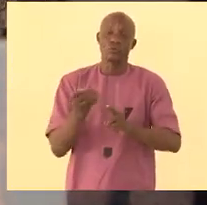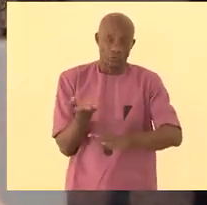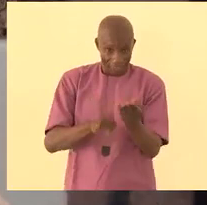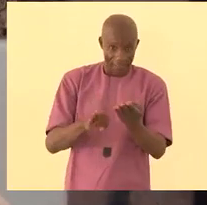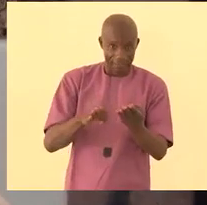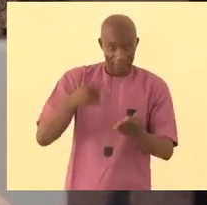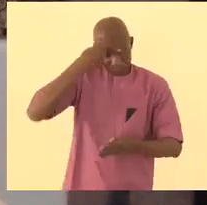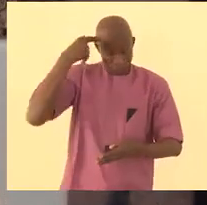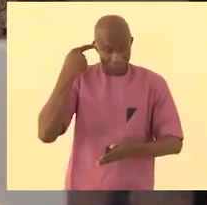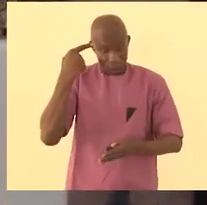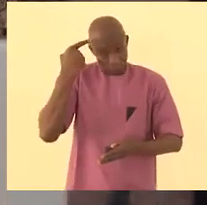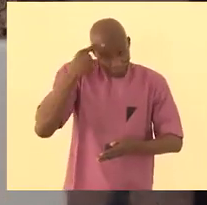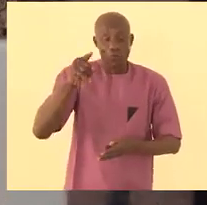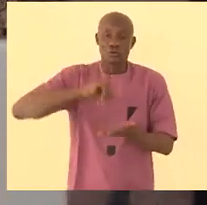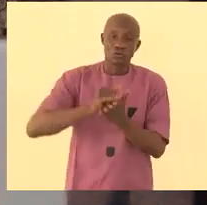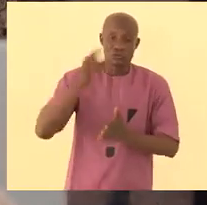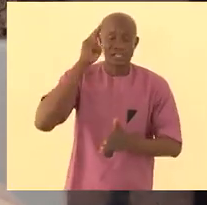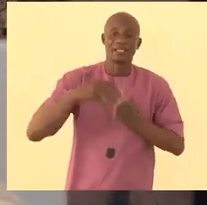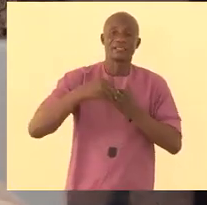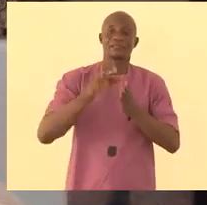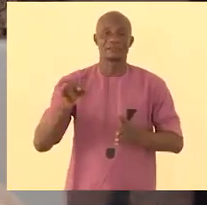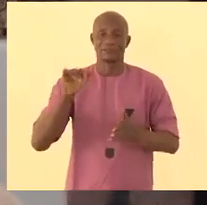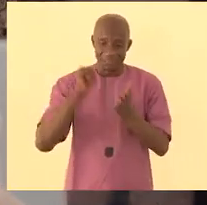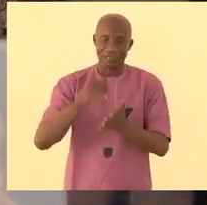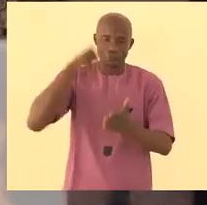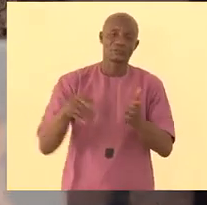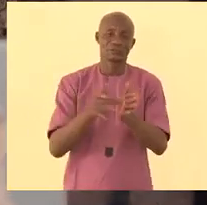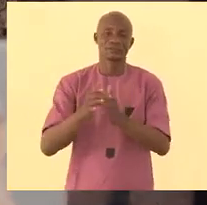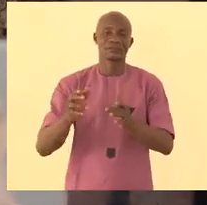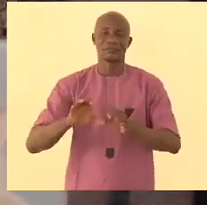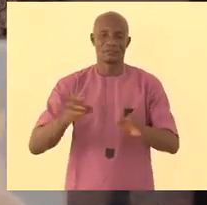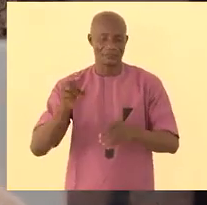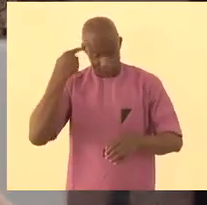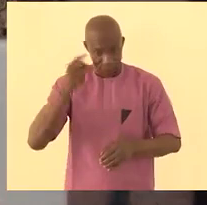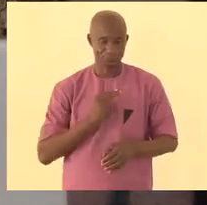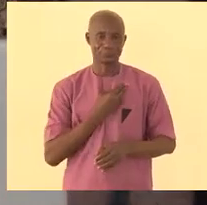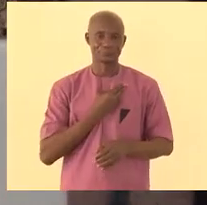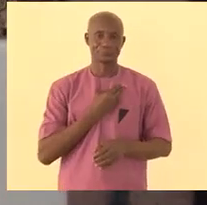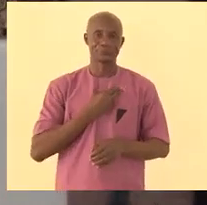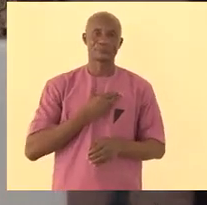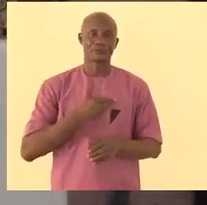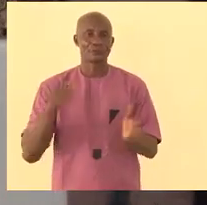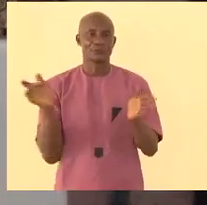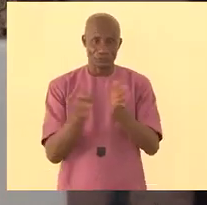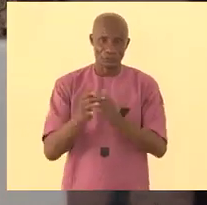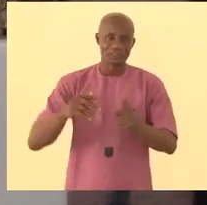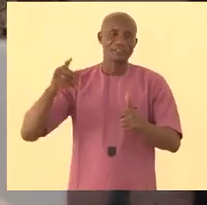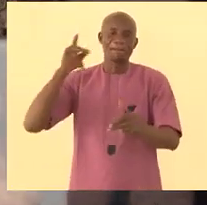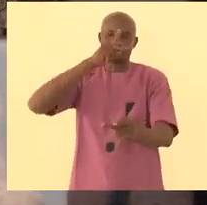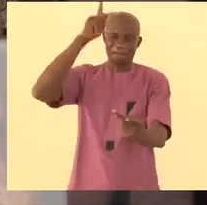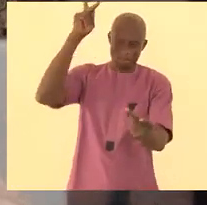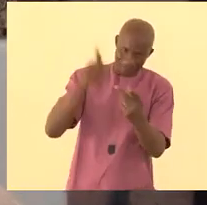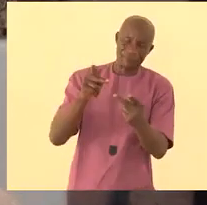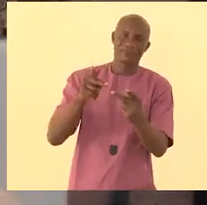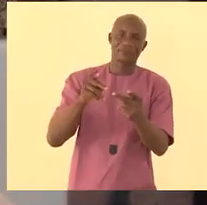of those he is leading. That is what Jesus did for us. And so Jesus is the perfect illustration of his